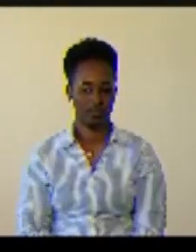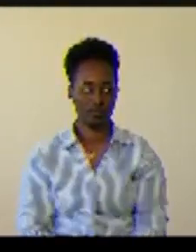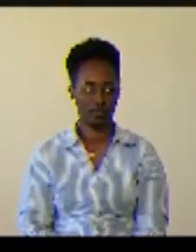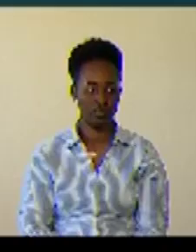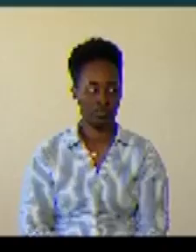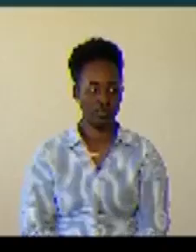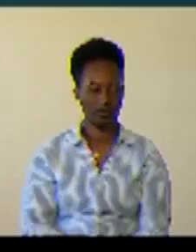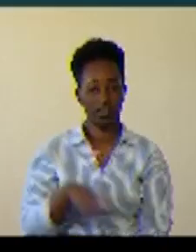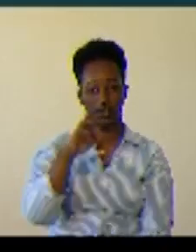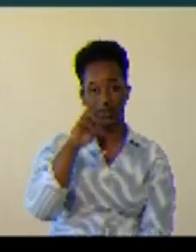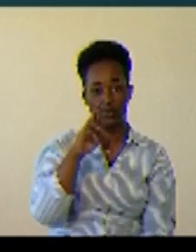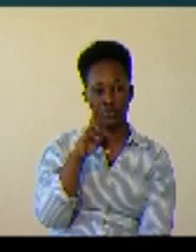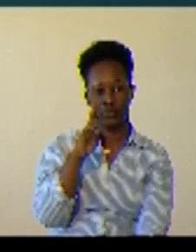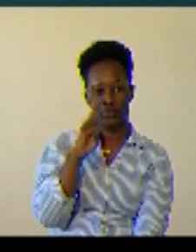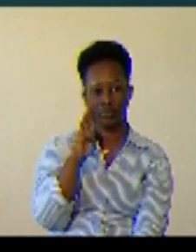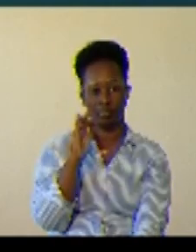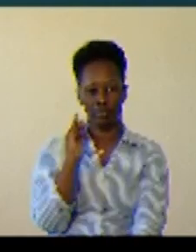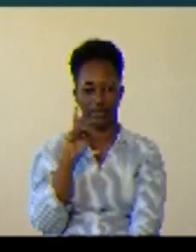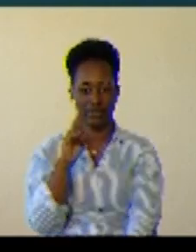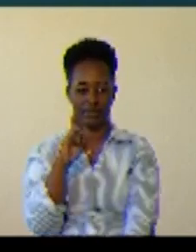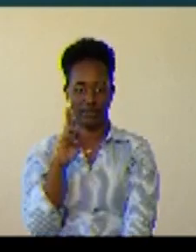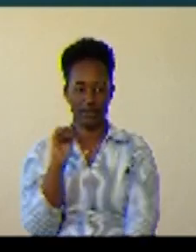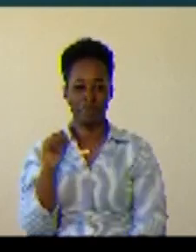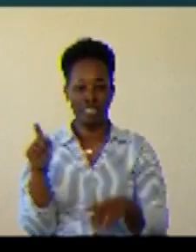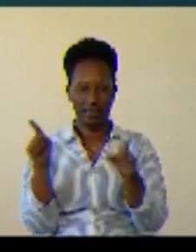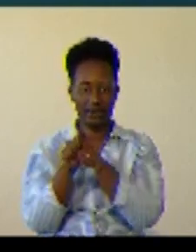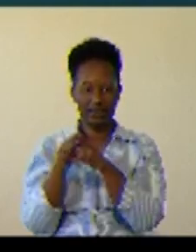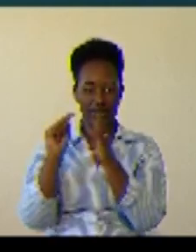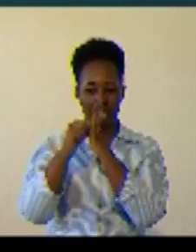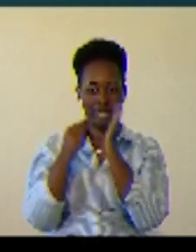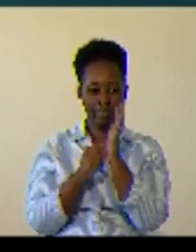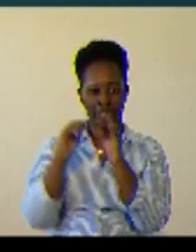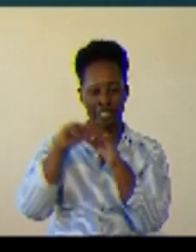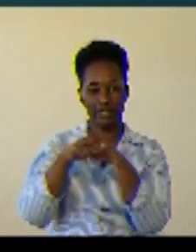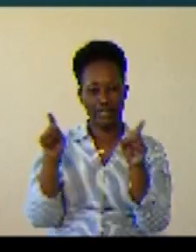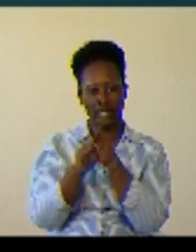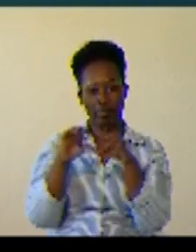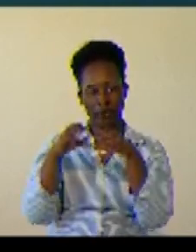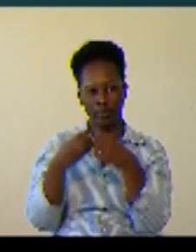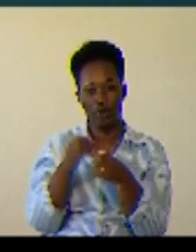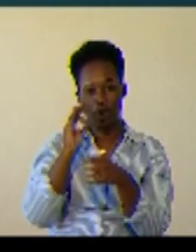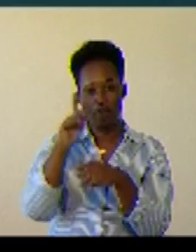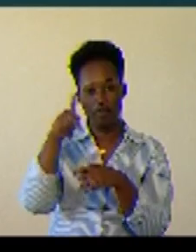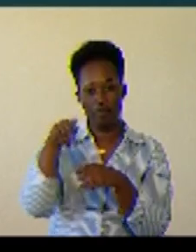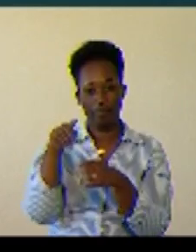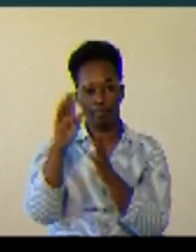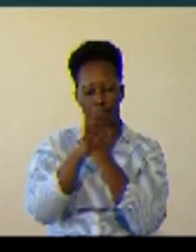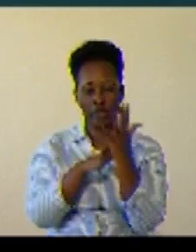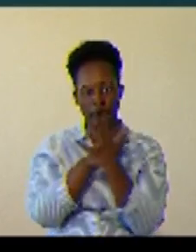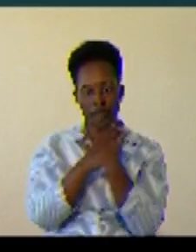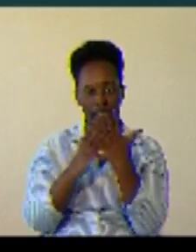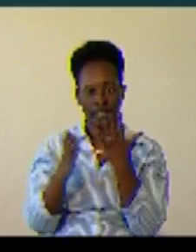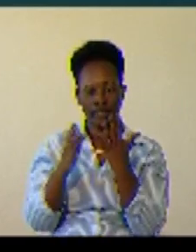Rubidium is an element in the same group of the periodic table as lithium and sodium. So it is likely to be a metal